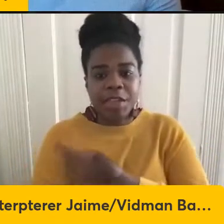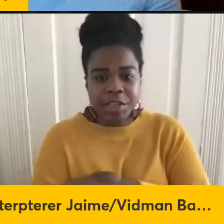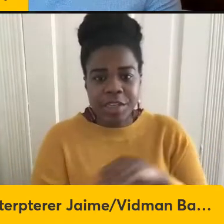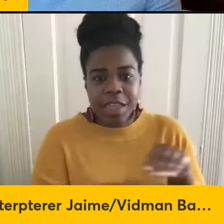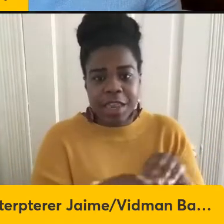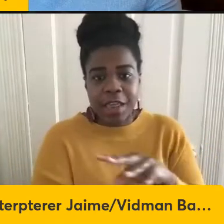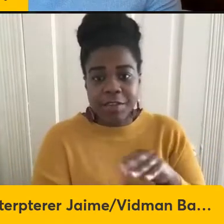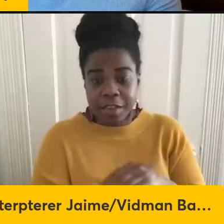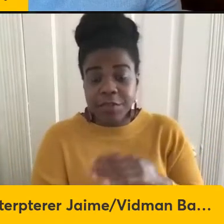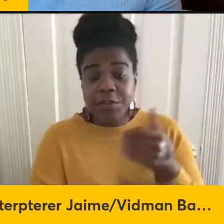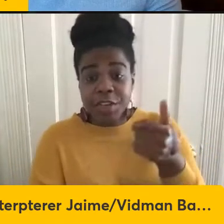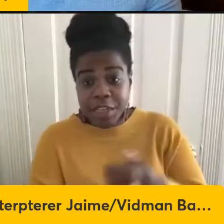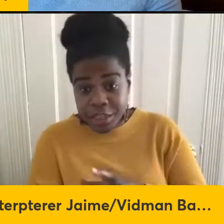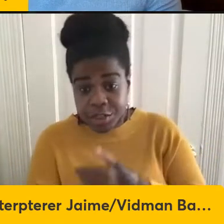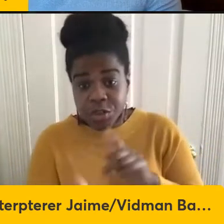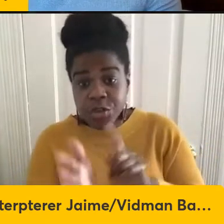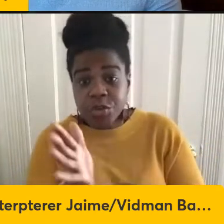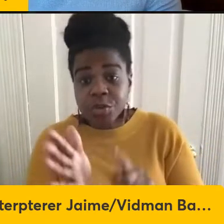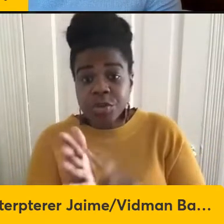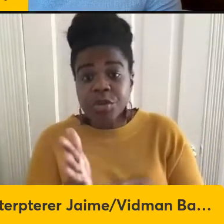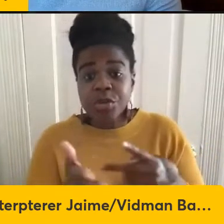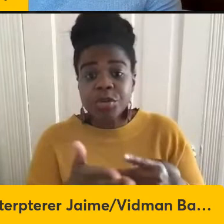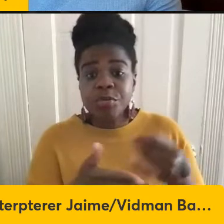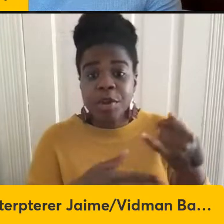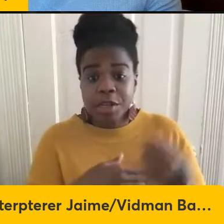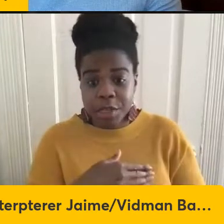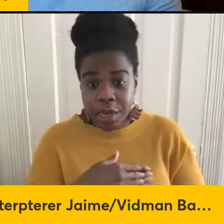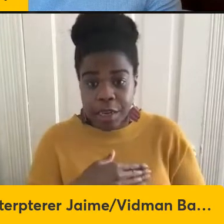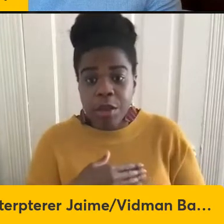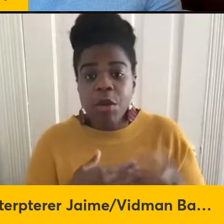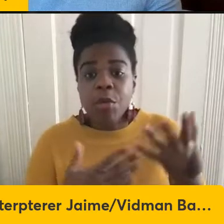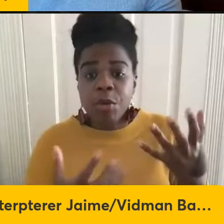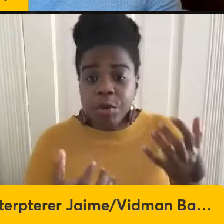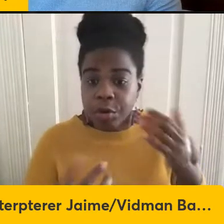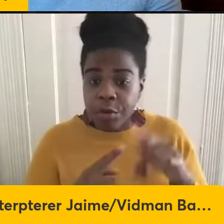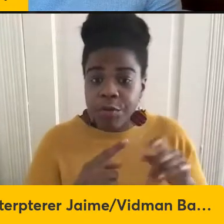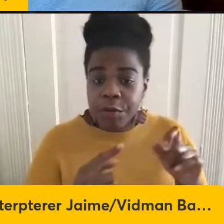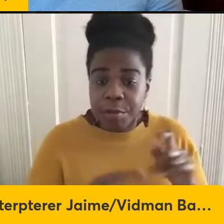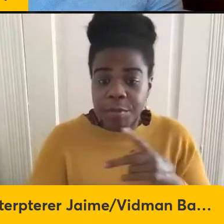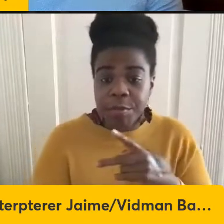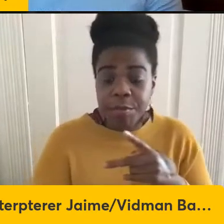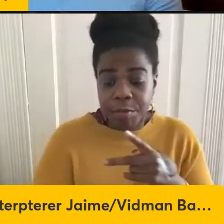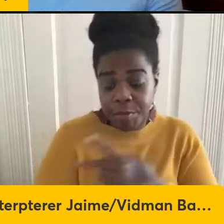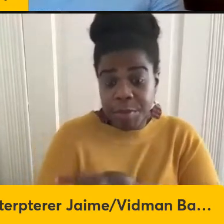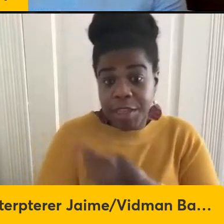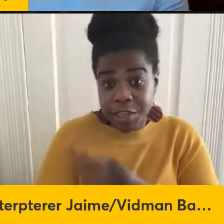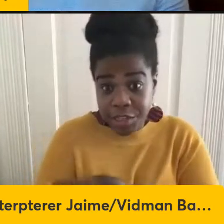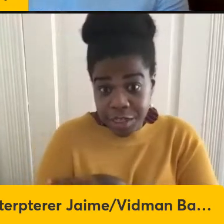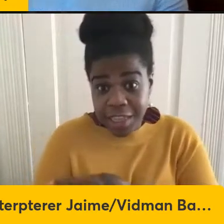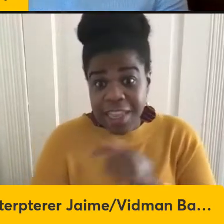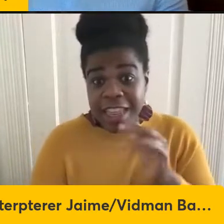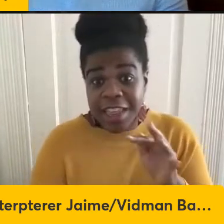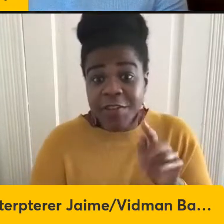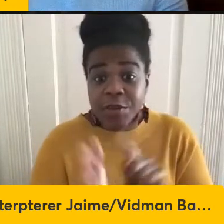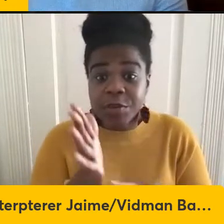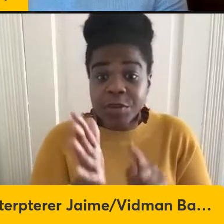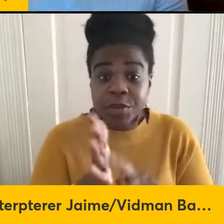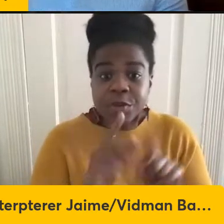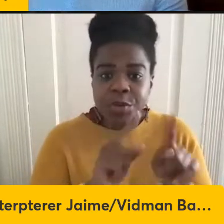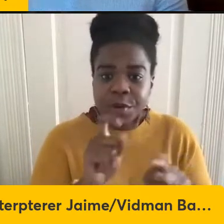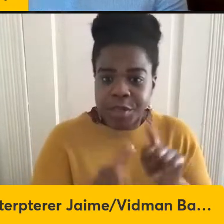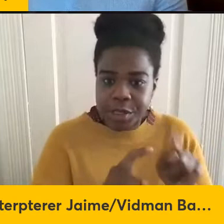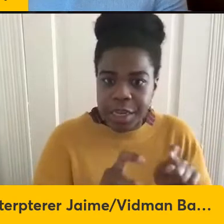research project, because we want to hear from patients whether a research question is even viable, is even relevant